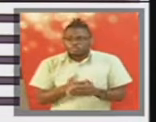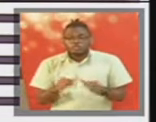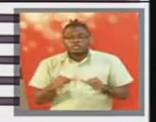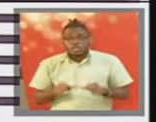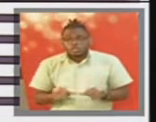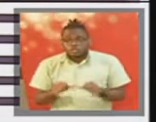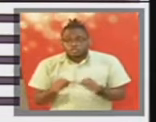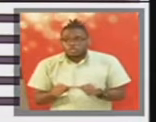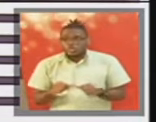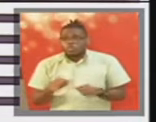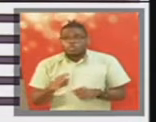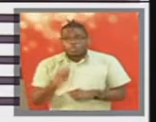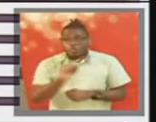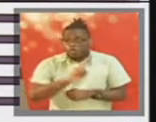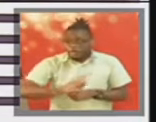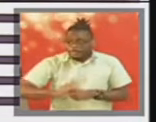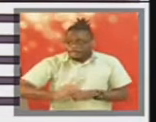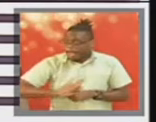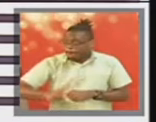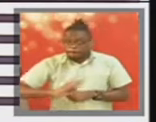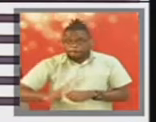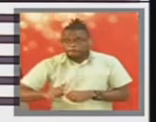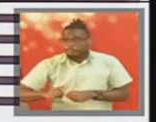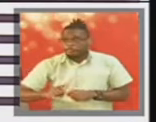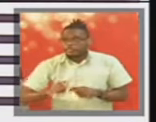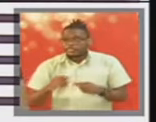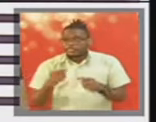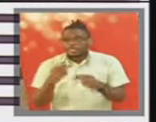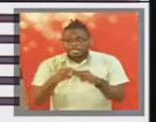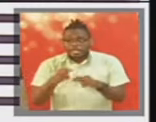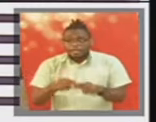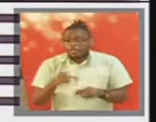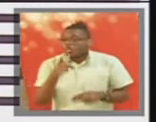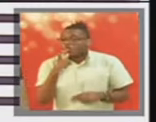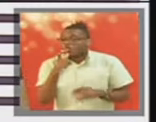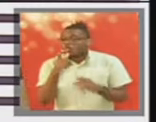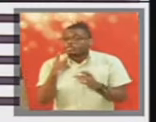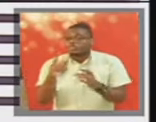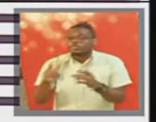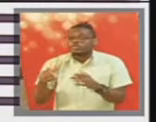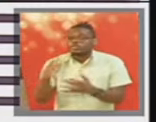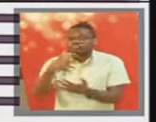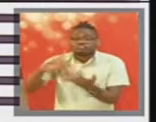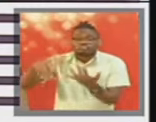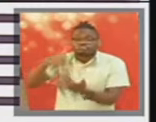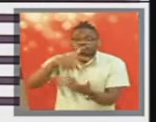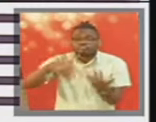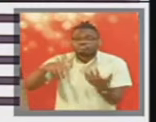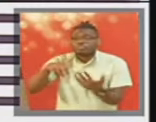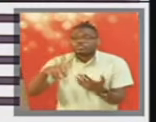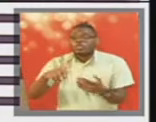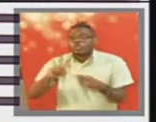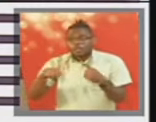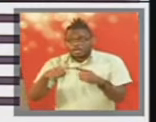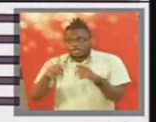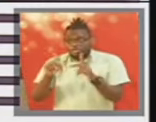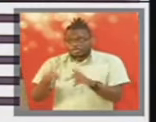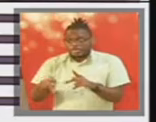an immediate fashion. So contact tracing would be done for each of the cases as they have been identified. And we do know